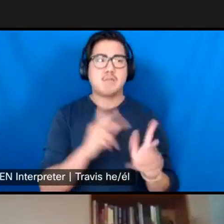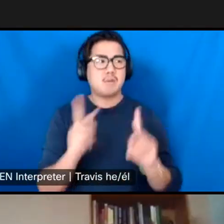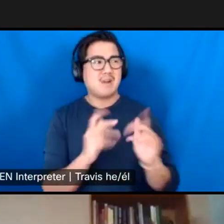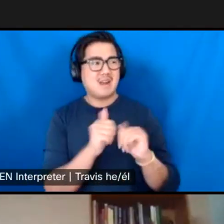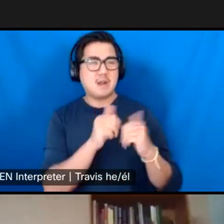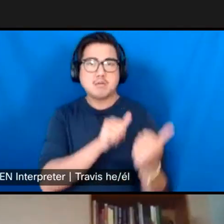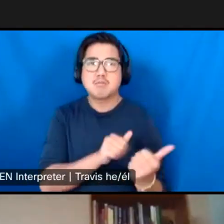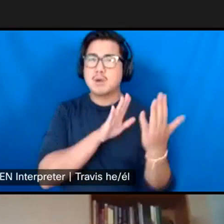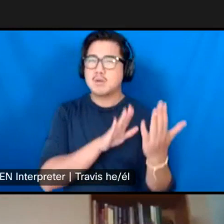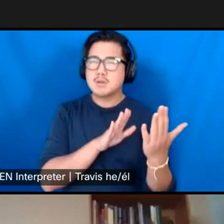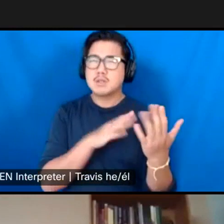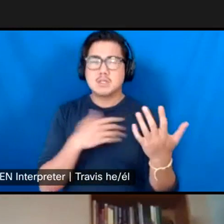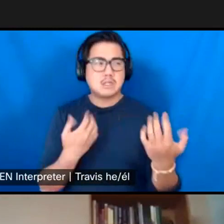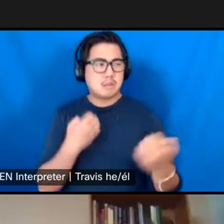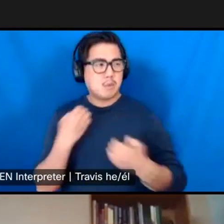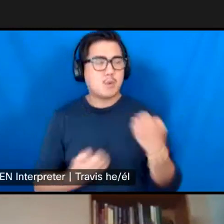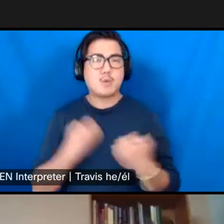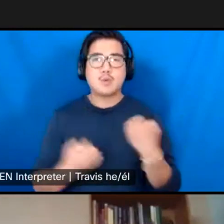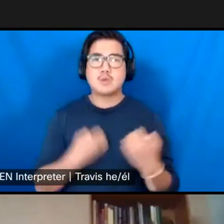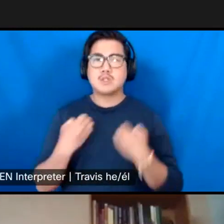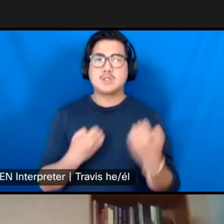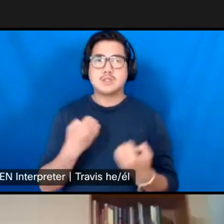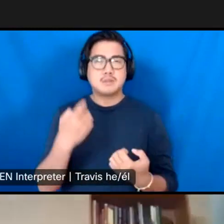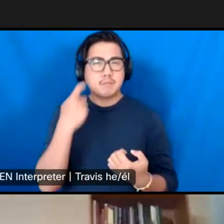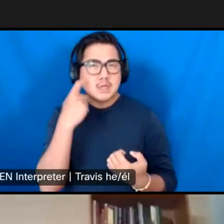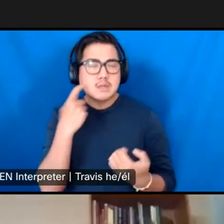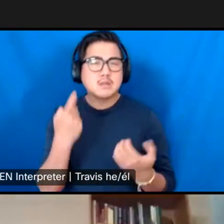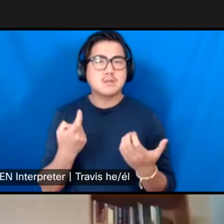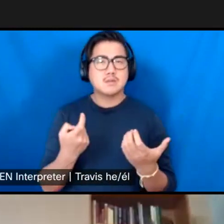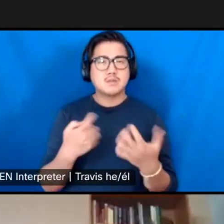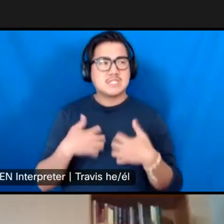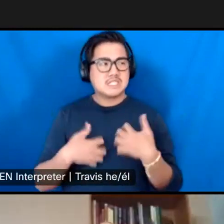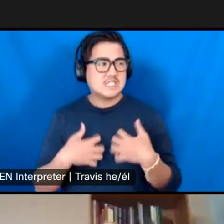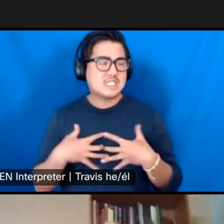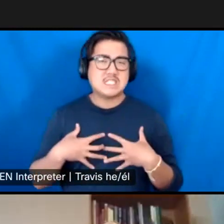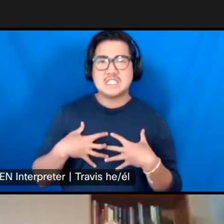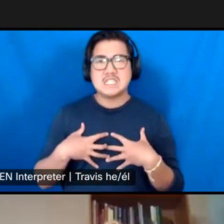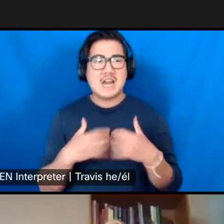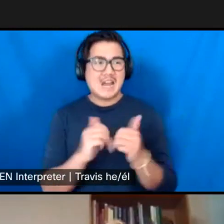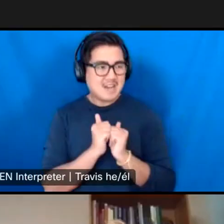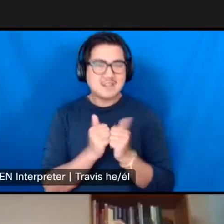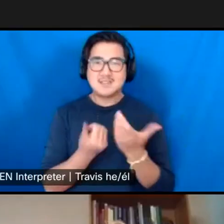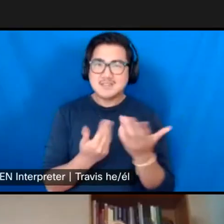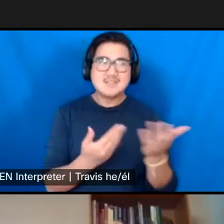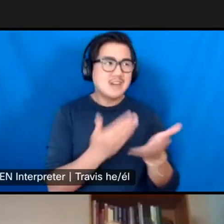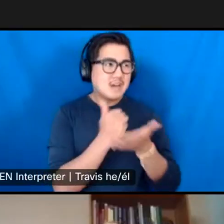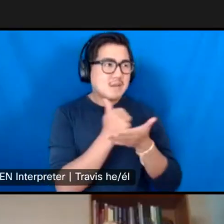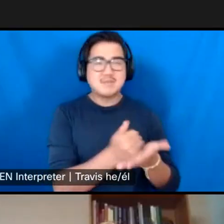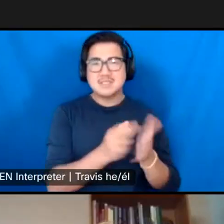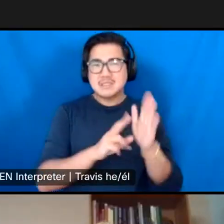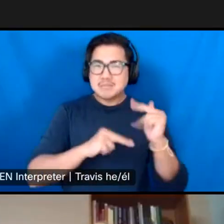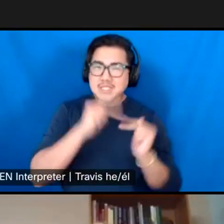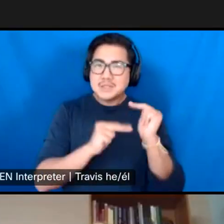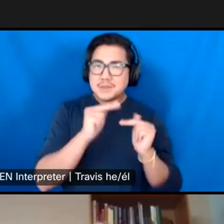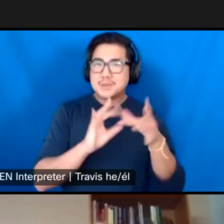and psychological dis-ease through connection and relationship building. One of my